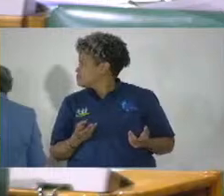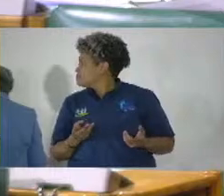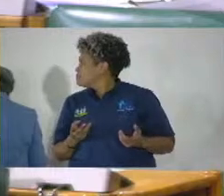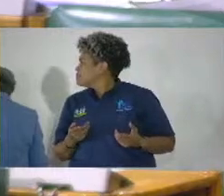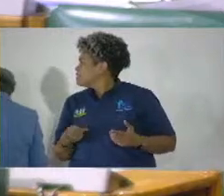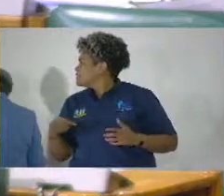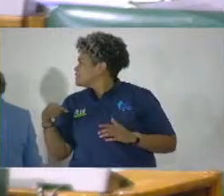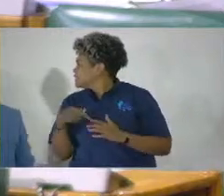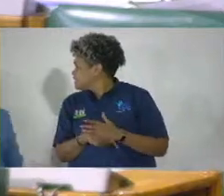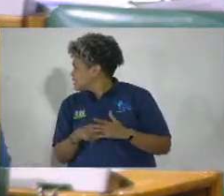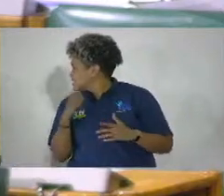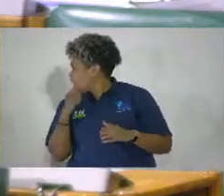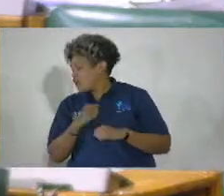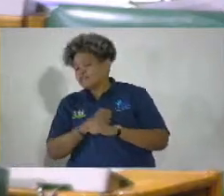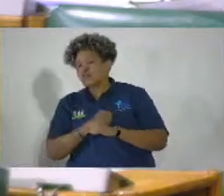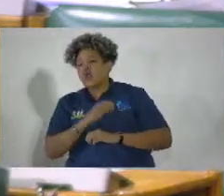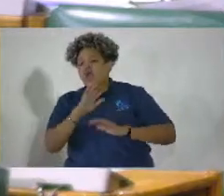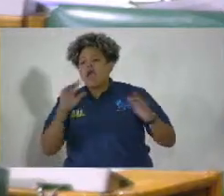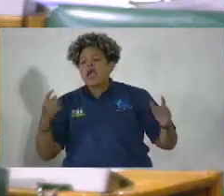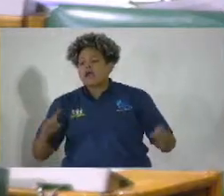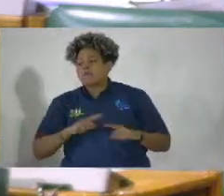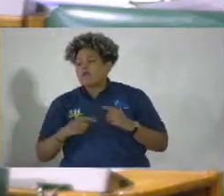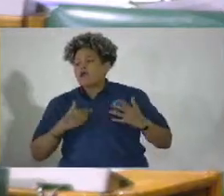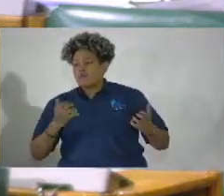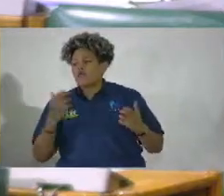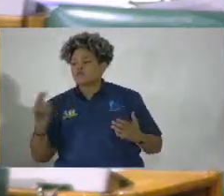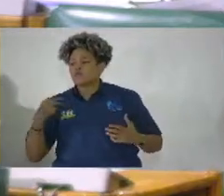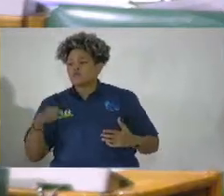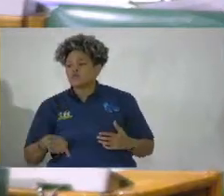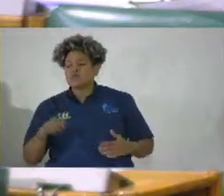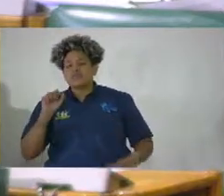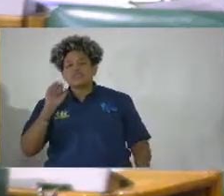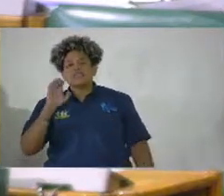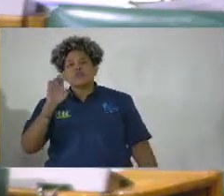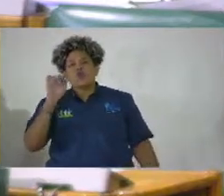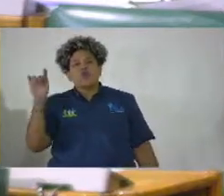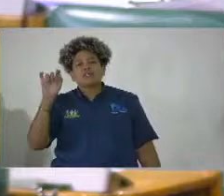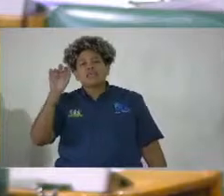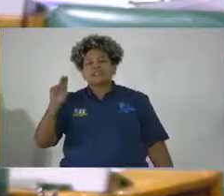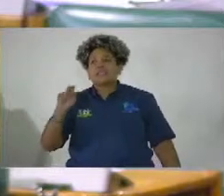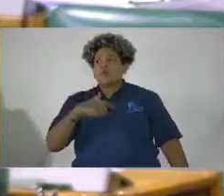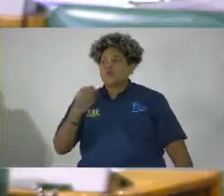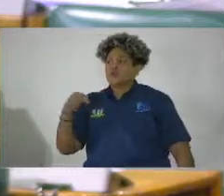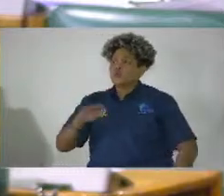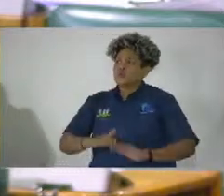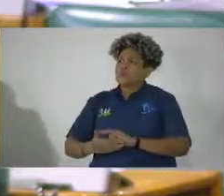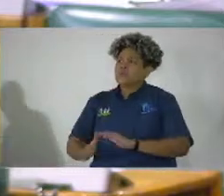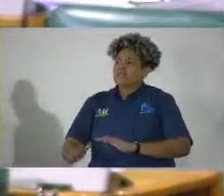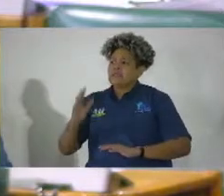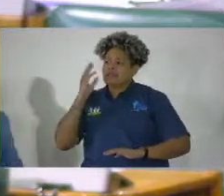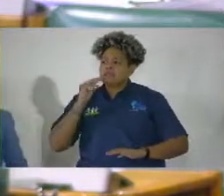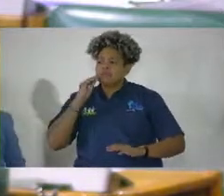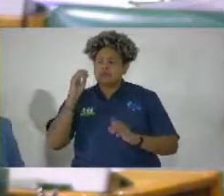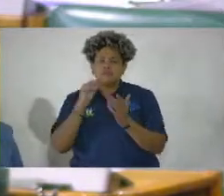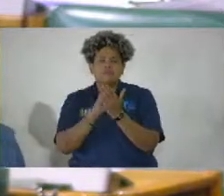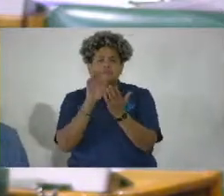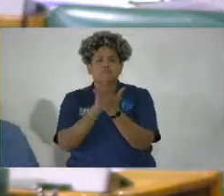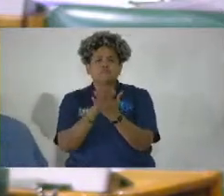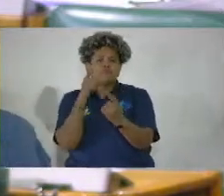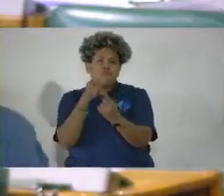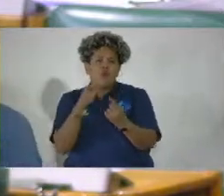details of the securitization. But I want to use Jamaica's experience here to make a point.